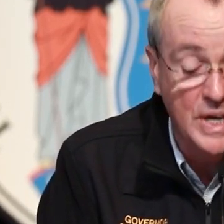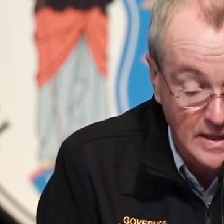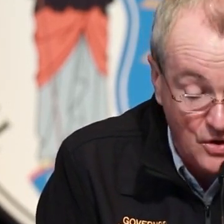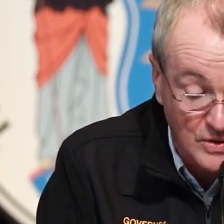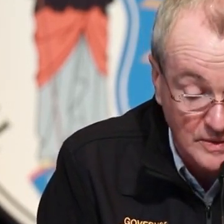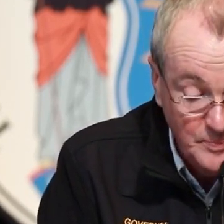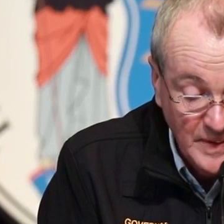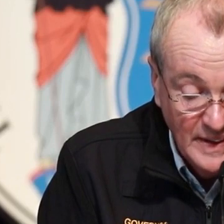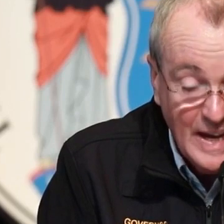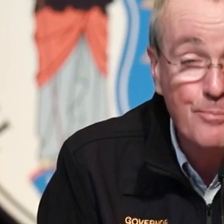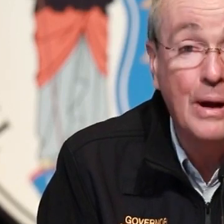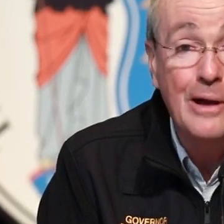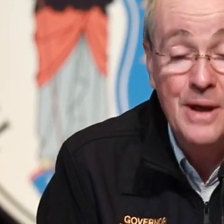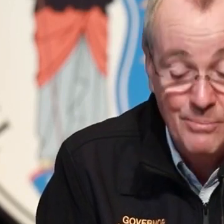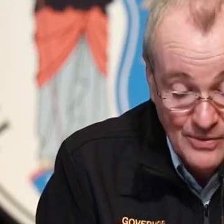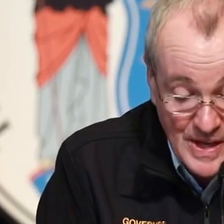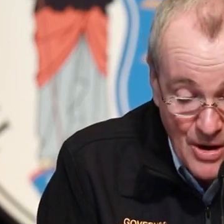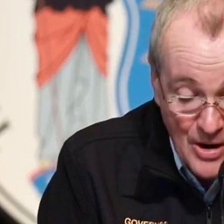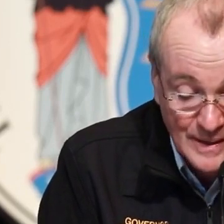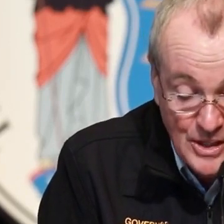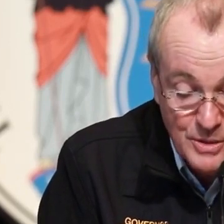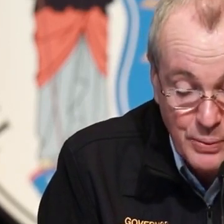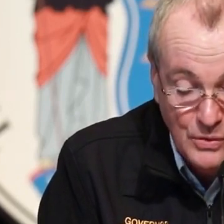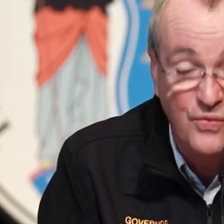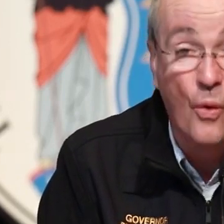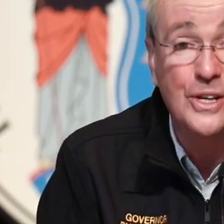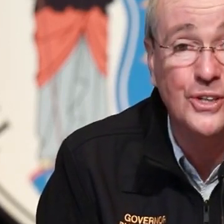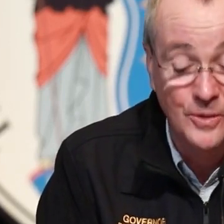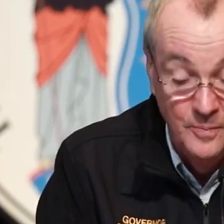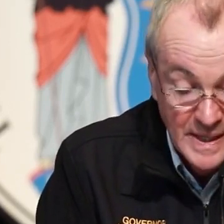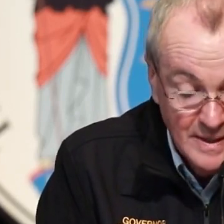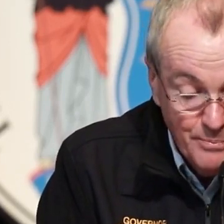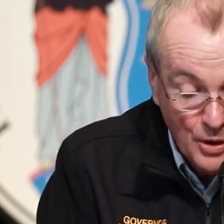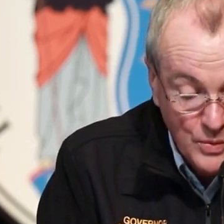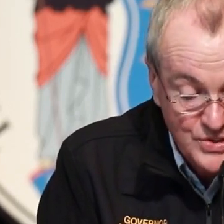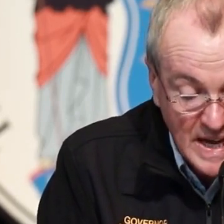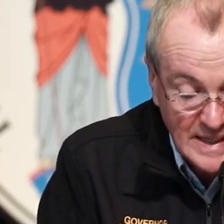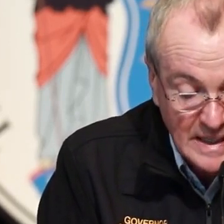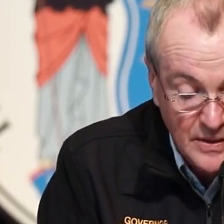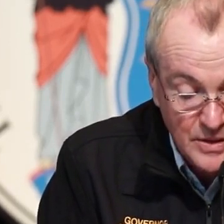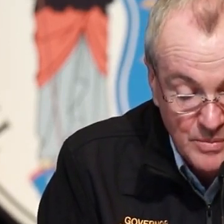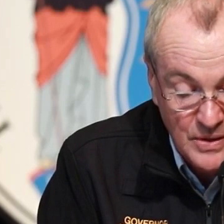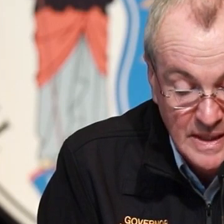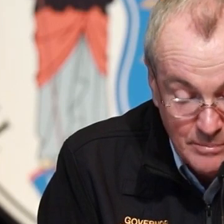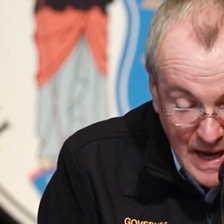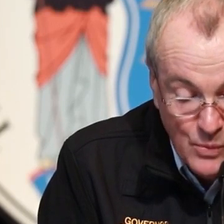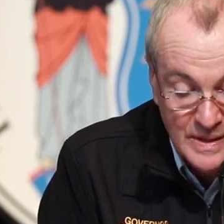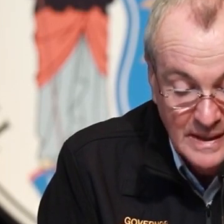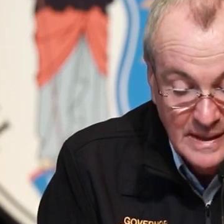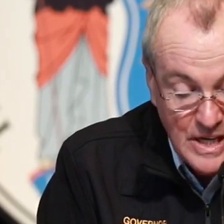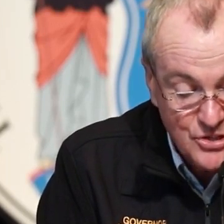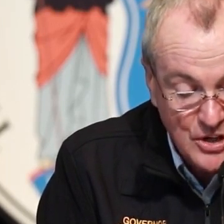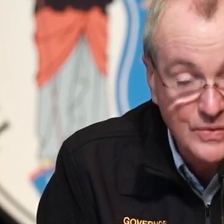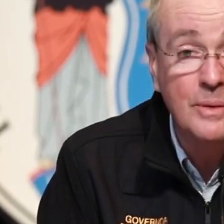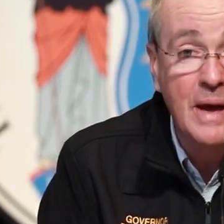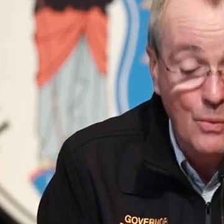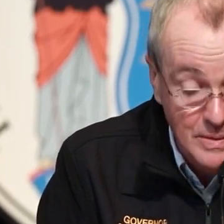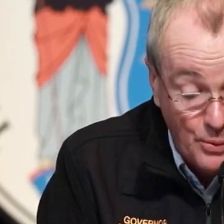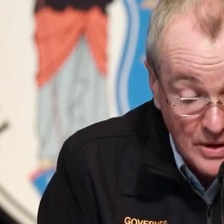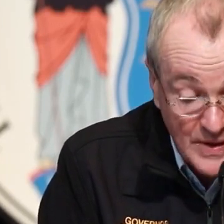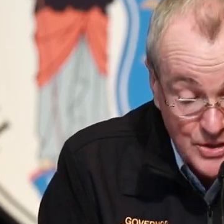of Lieutenant Colonel. A proud member of the American Legion Post 42, Bert was dedicated to the community in Maywood. He served